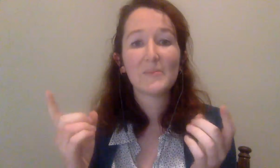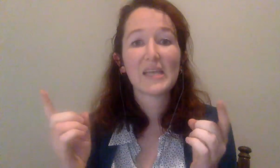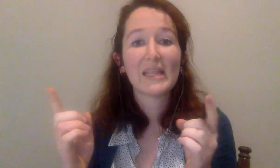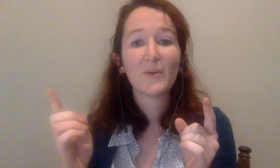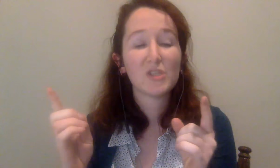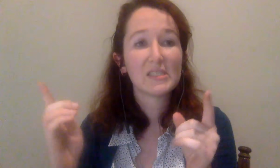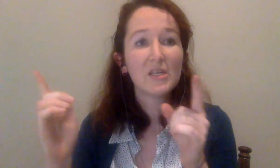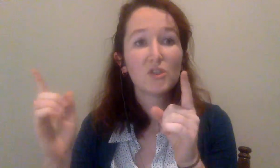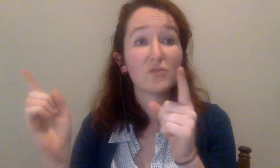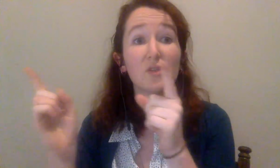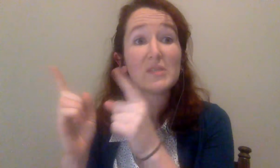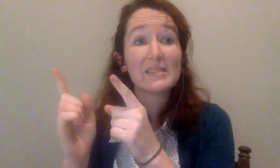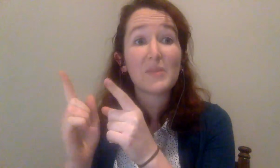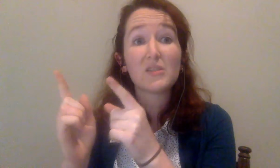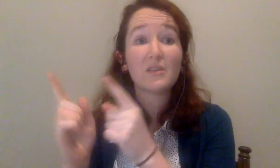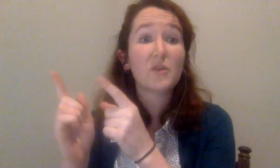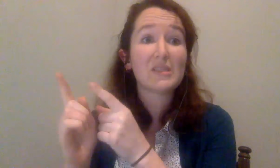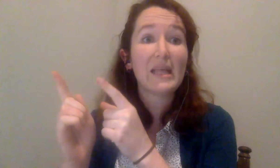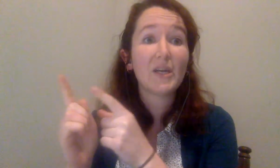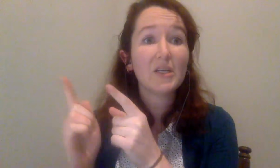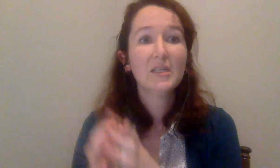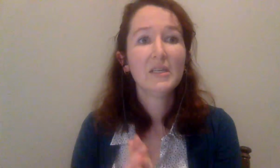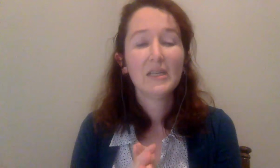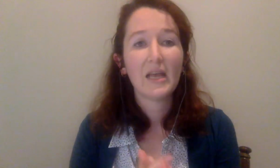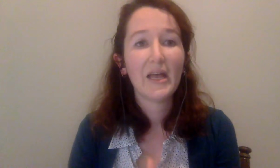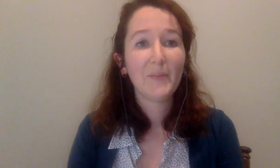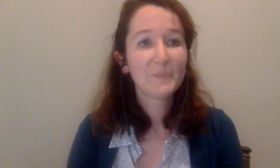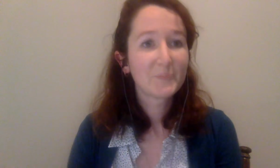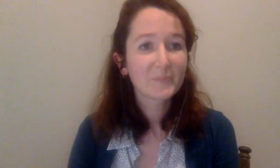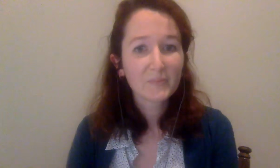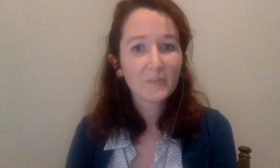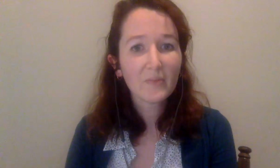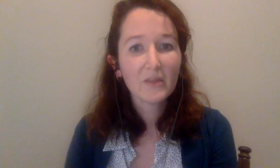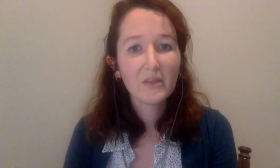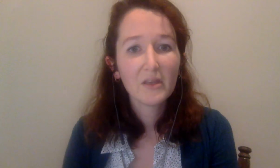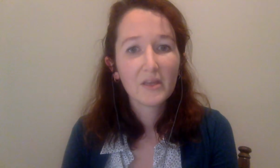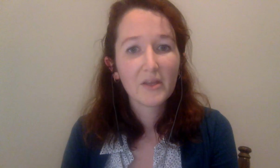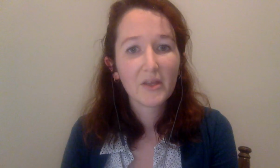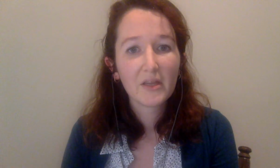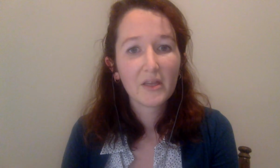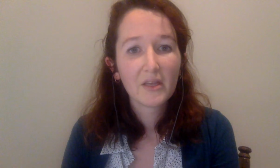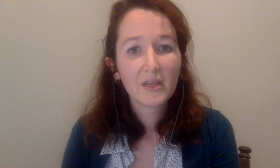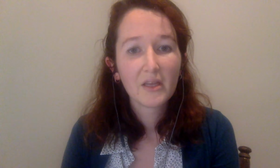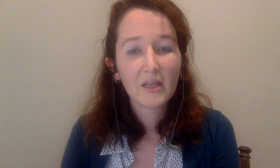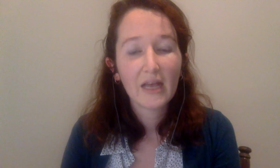might see some sign languages just reducing something to the first letter. But